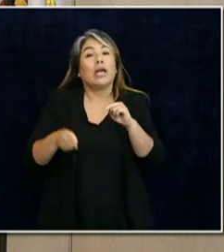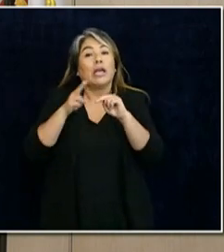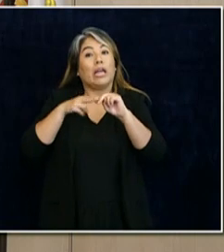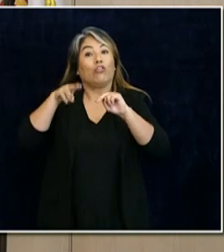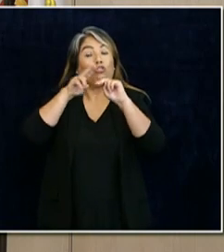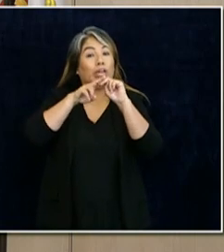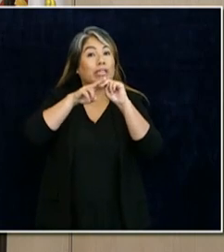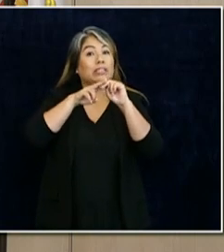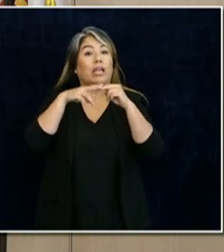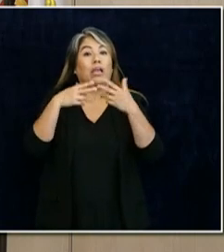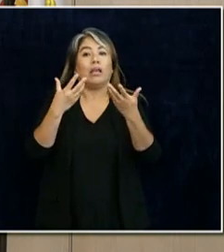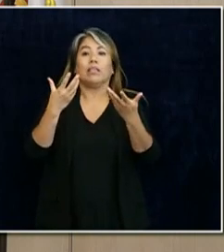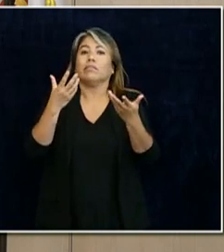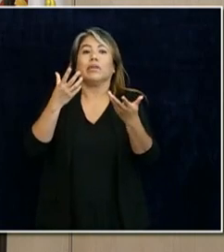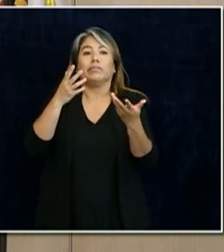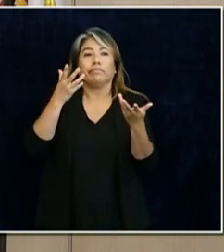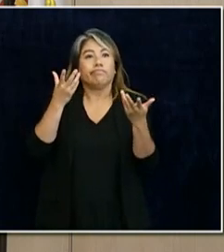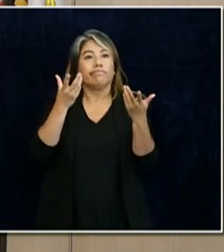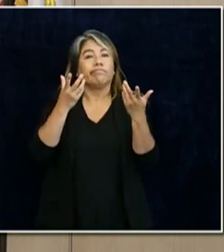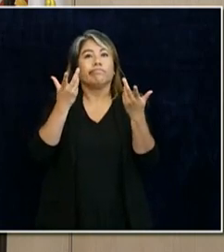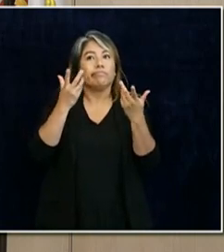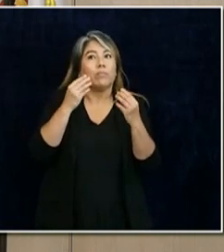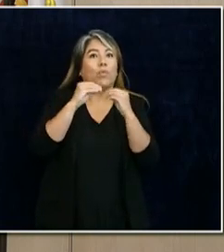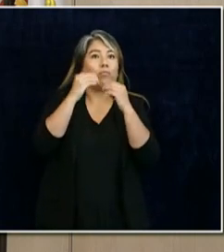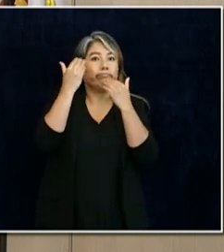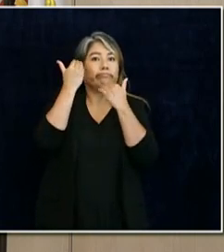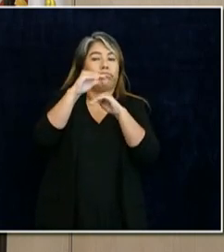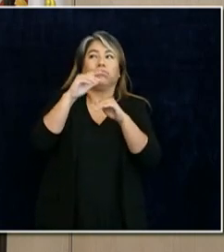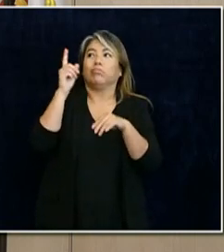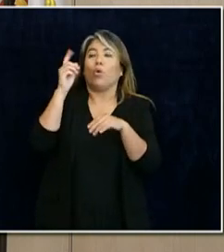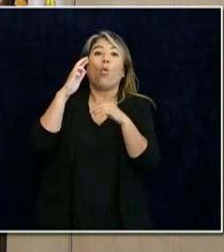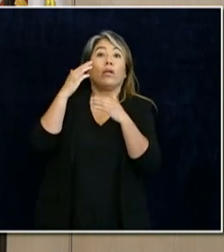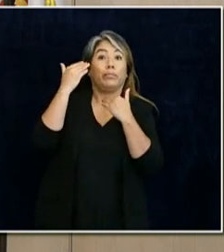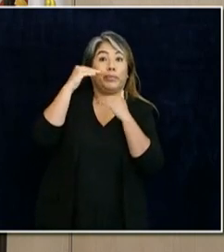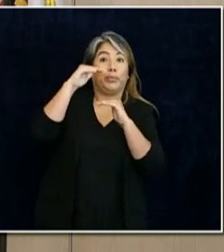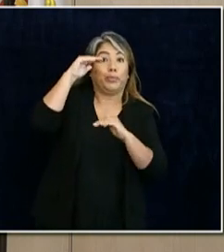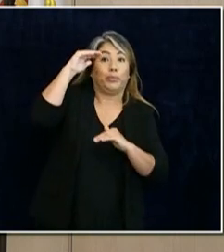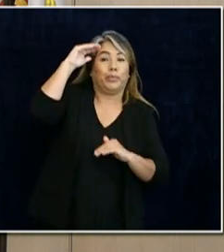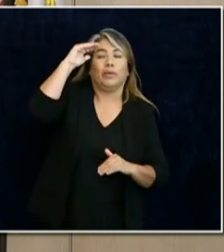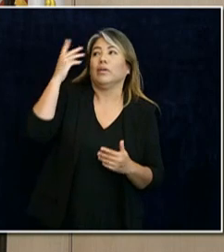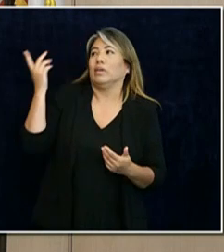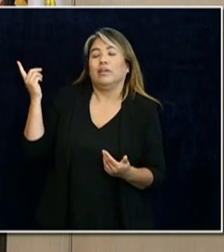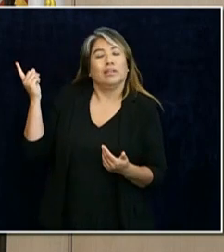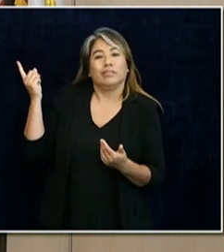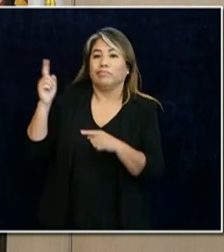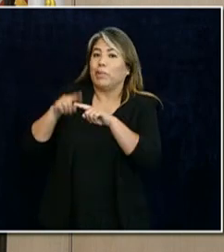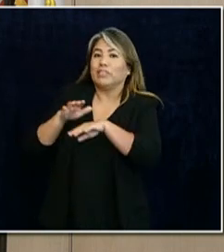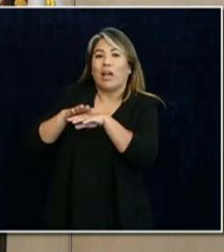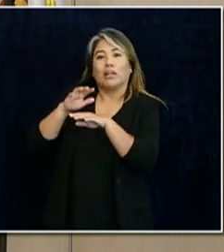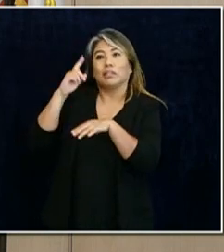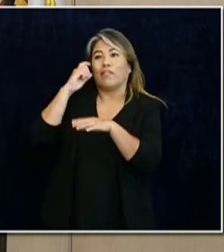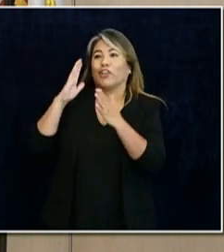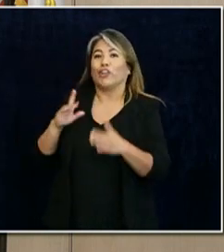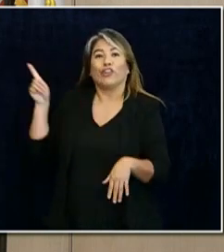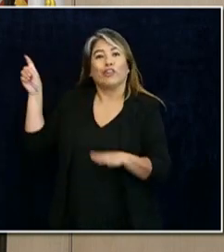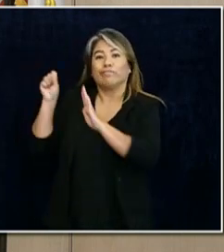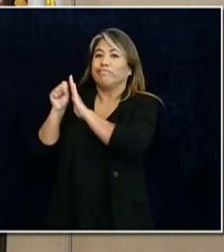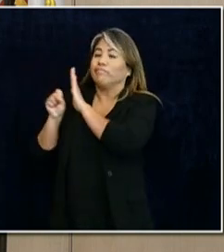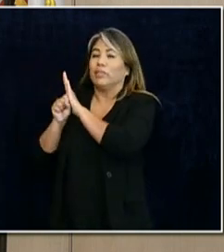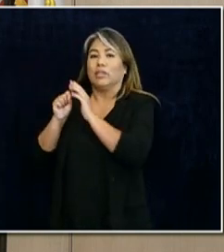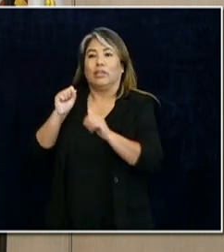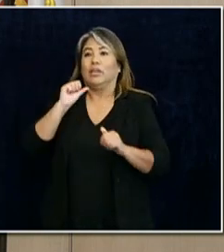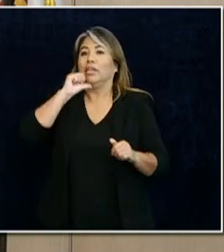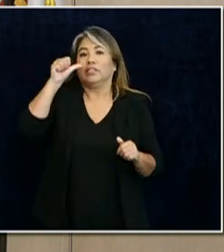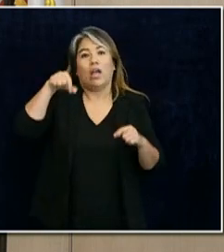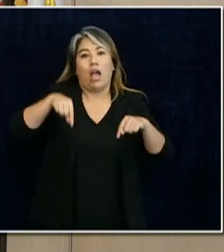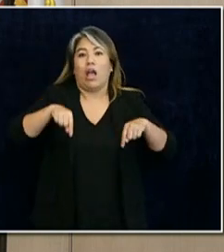increasing the dimmer switch, if you will have to come from the governor's office. So it is not a decision that